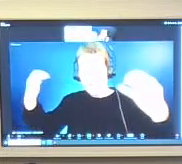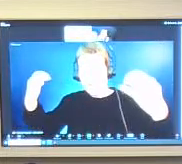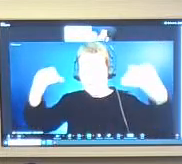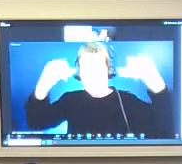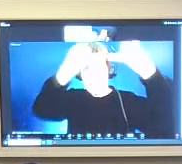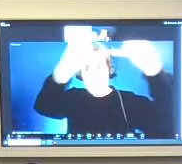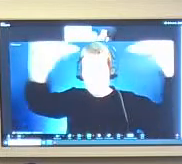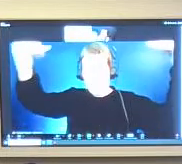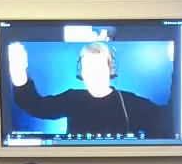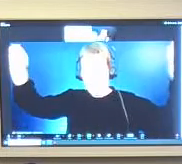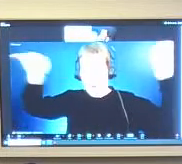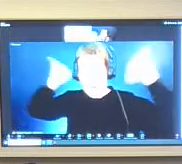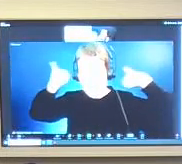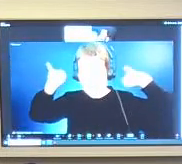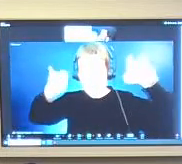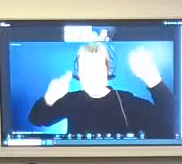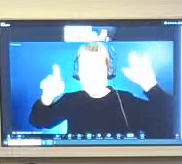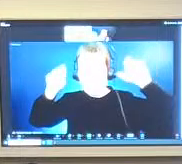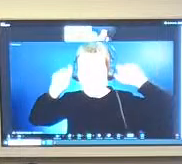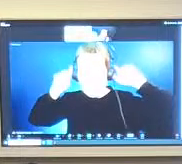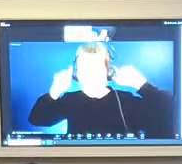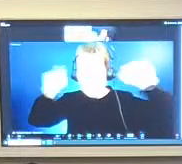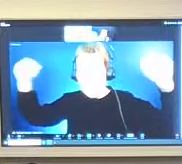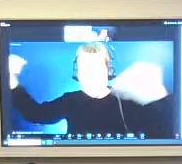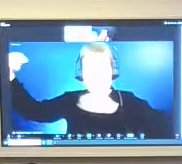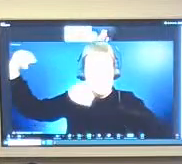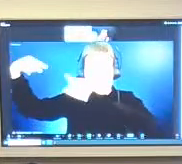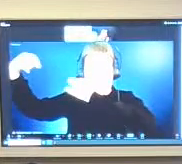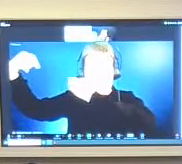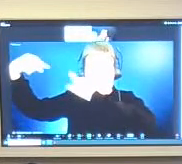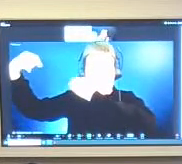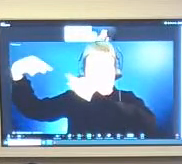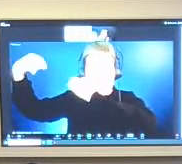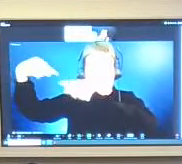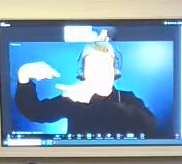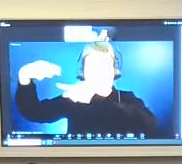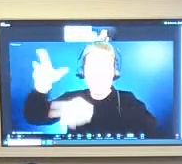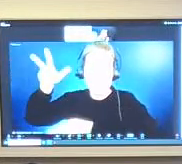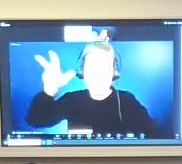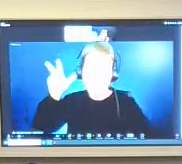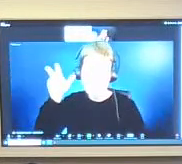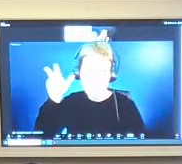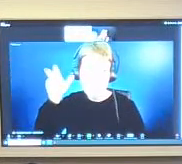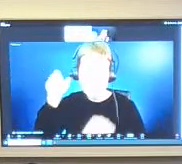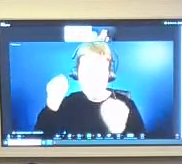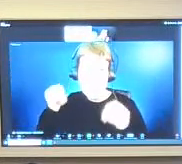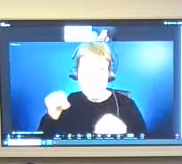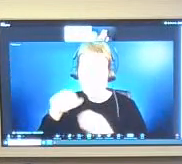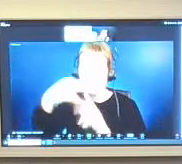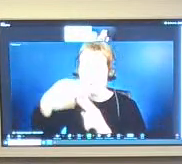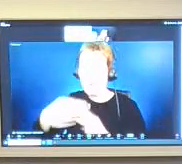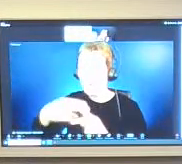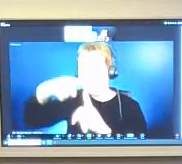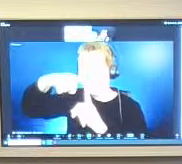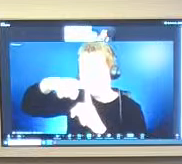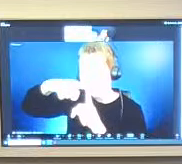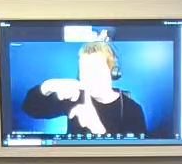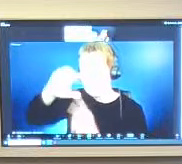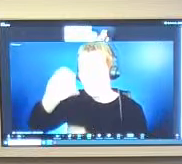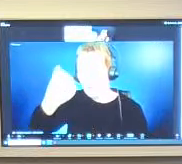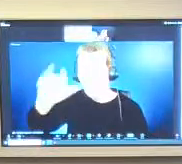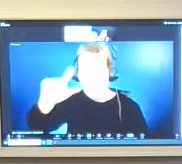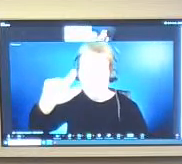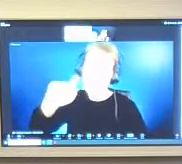and then people can hear with their hearing aids instead of not missing stuff. So I'm looking at